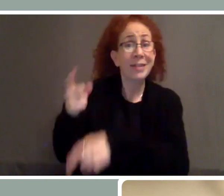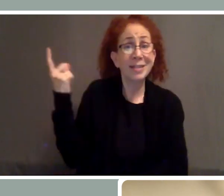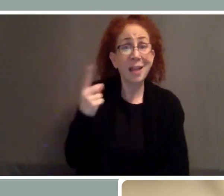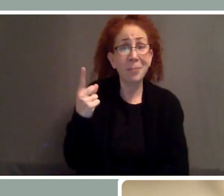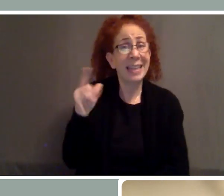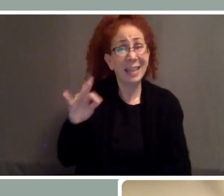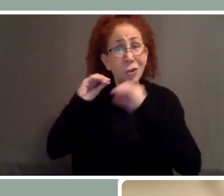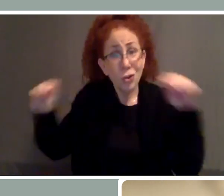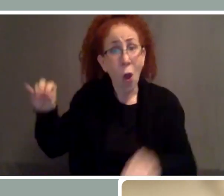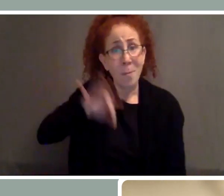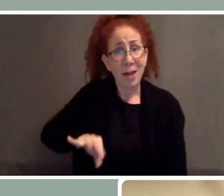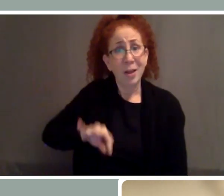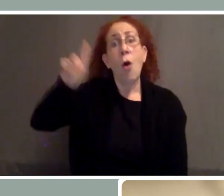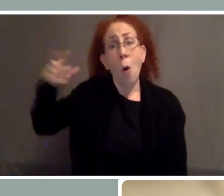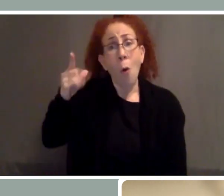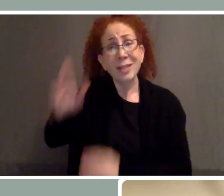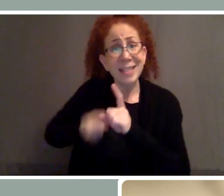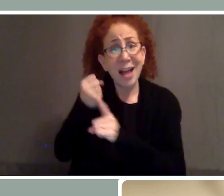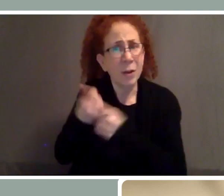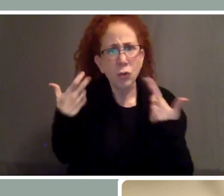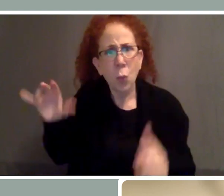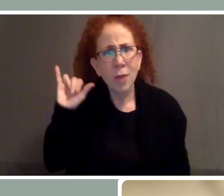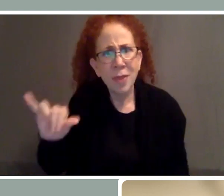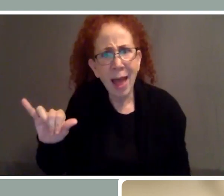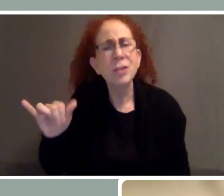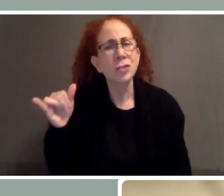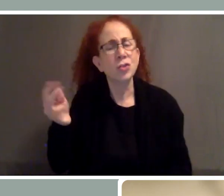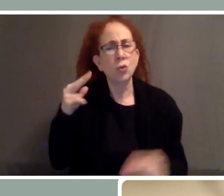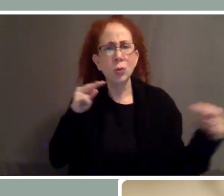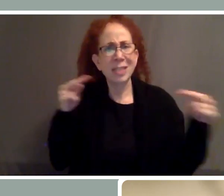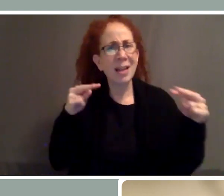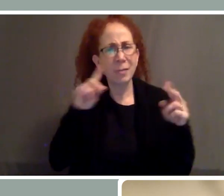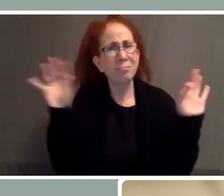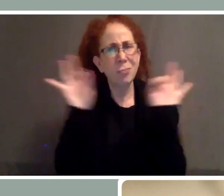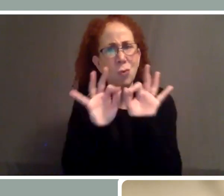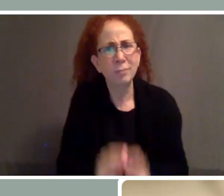side effects. So there are two sides of that are really, really important for us.